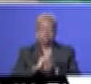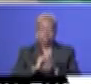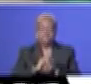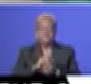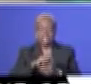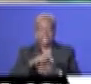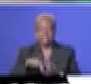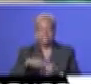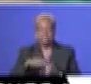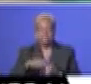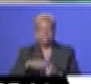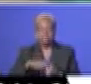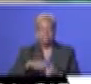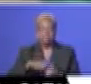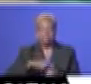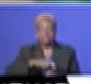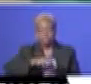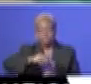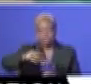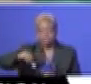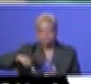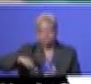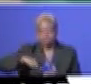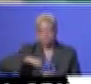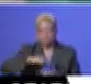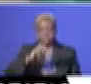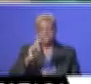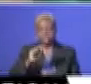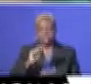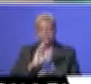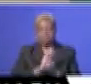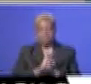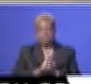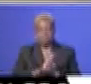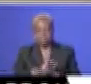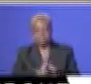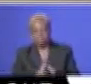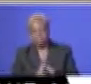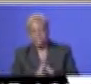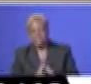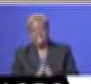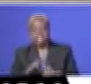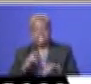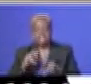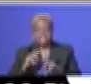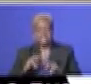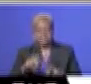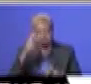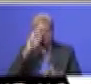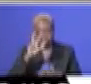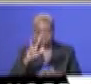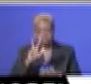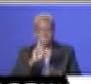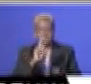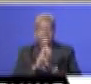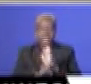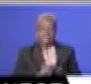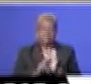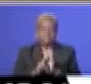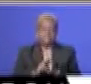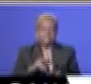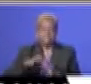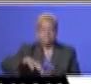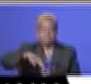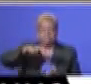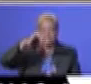saturate the hand towel in the solution. When you're done, you actually let it sit for about 3 hours, and then you pull out